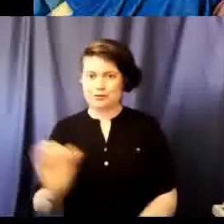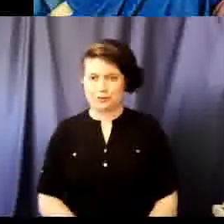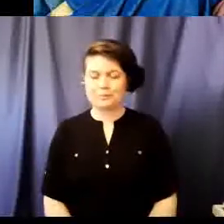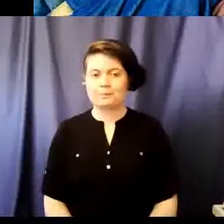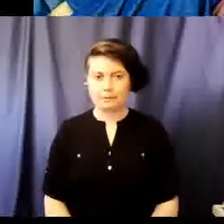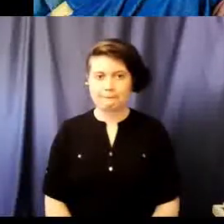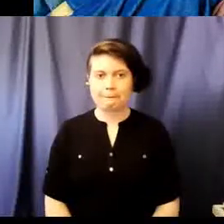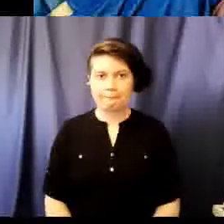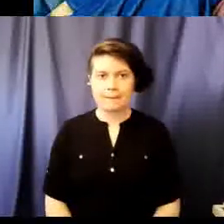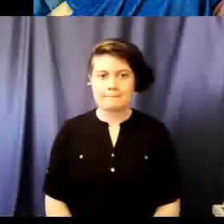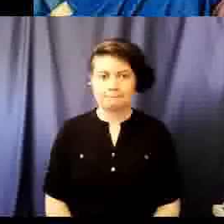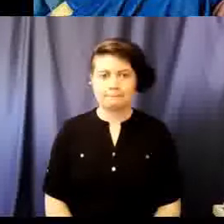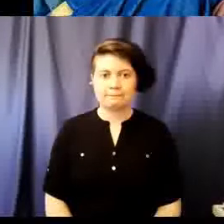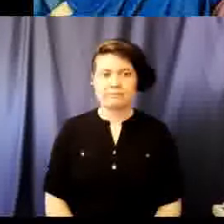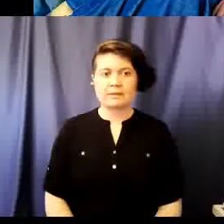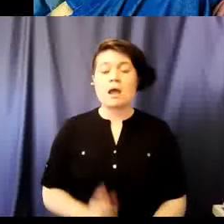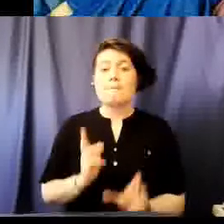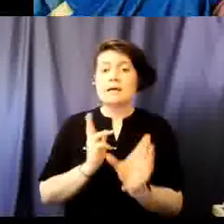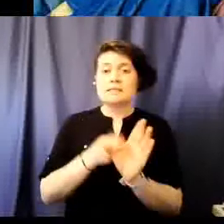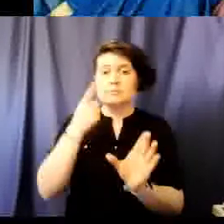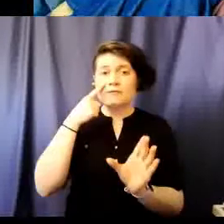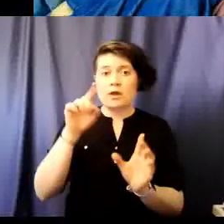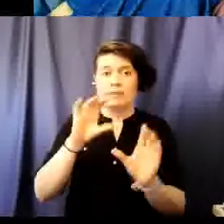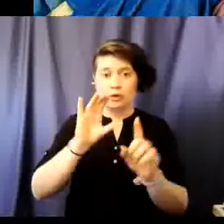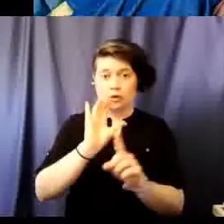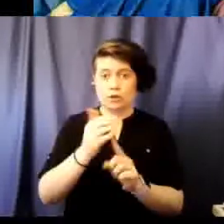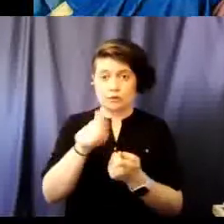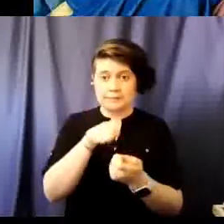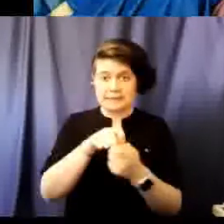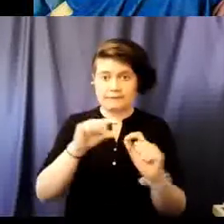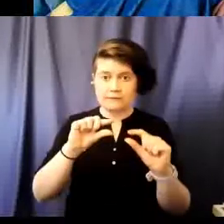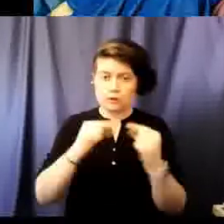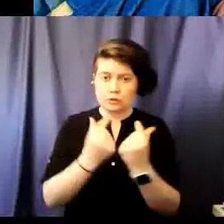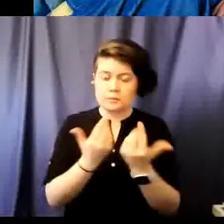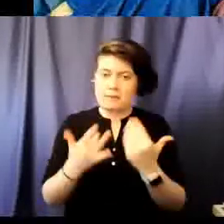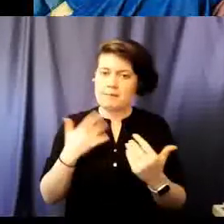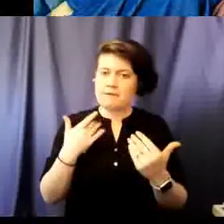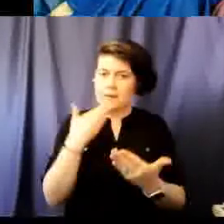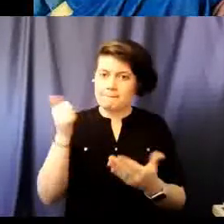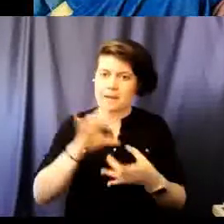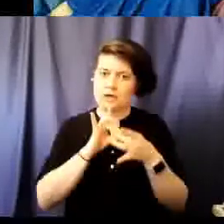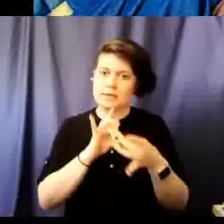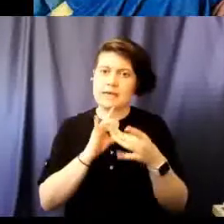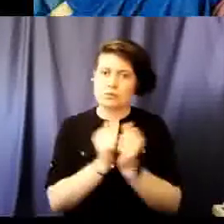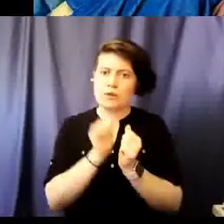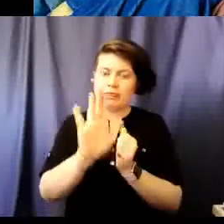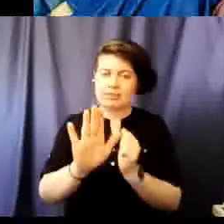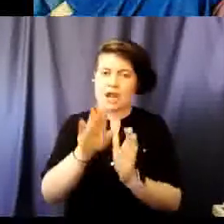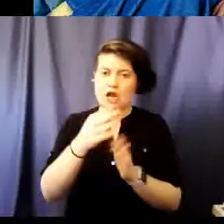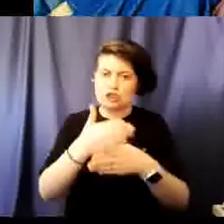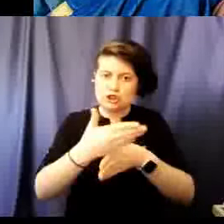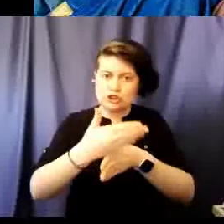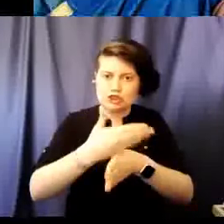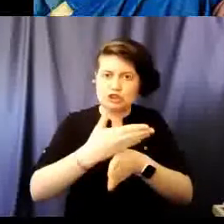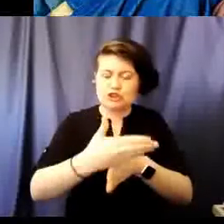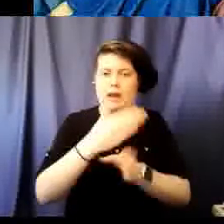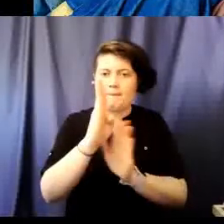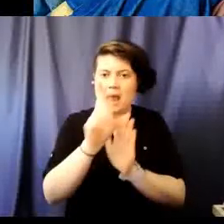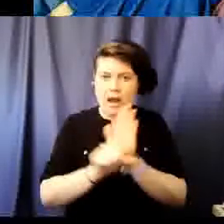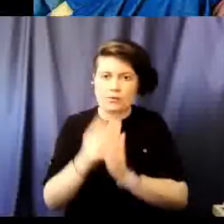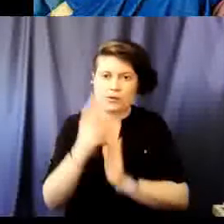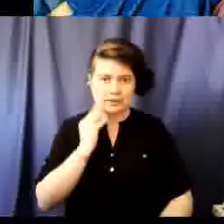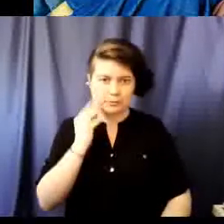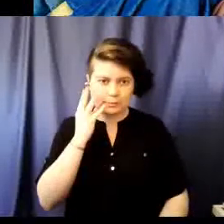Participants in culturally specific groups may feel more connected because of their shared roots, and it might be easier to identify with each other and find that